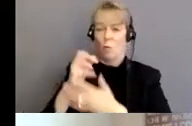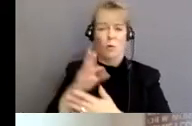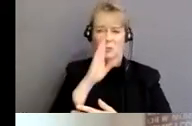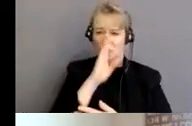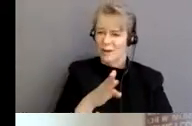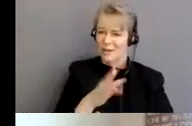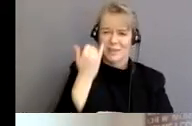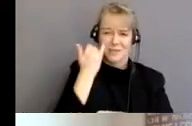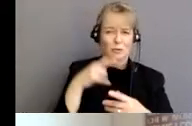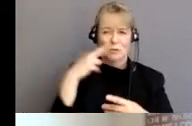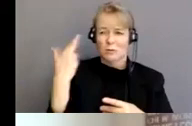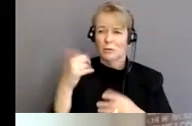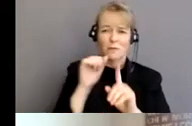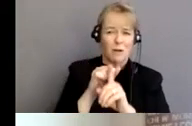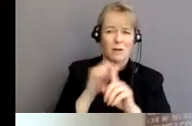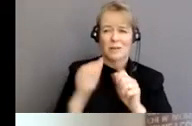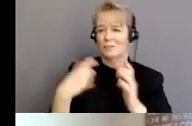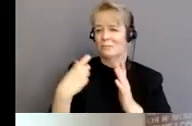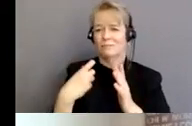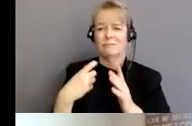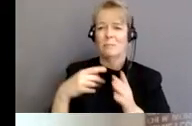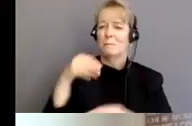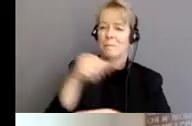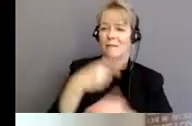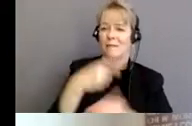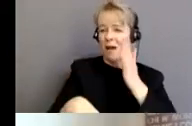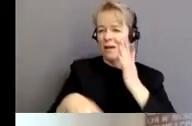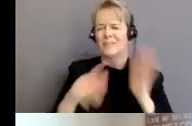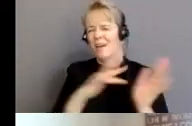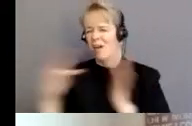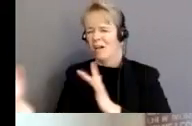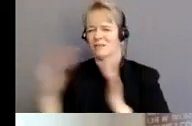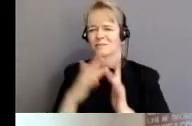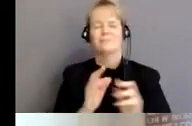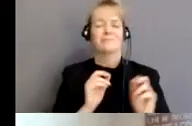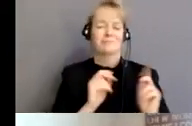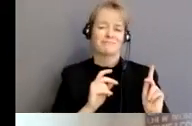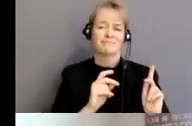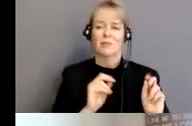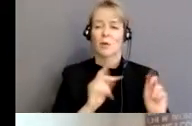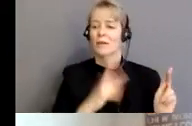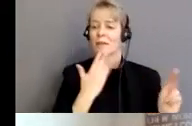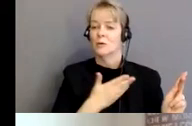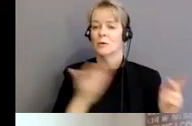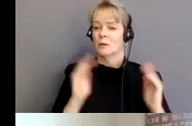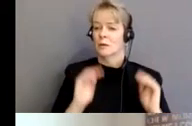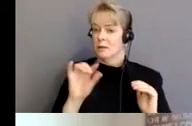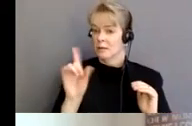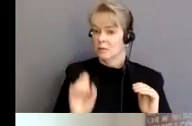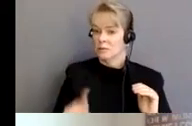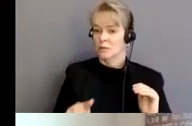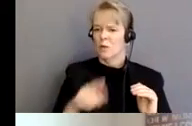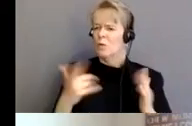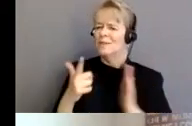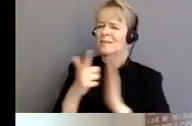hopefully that answers that question. Thank you, Mike. Yeah. Next question, what legal obligations does the FI